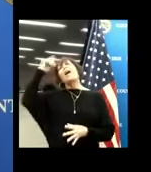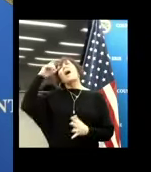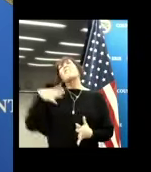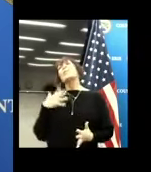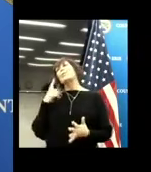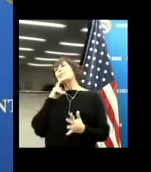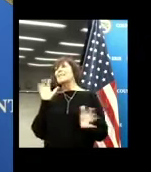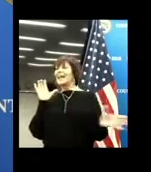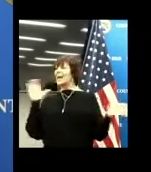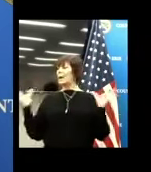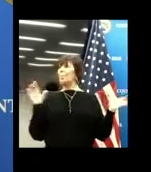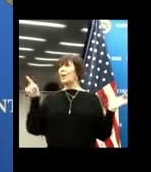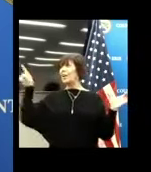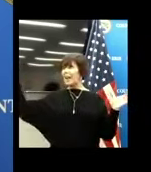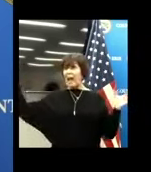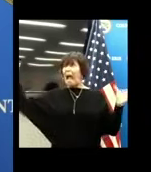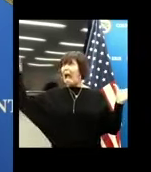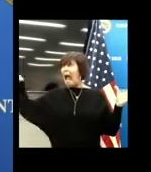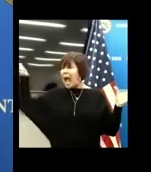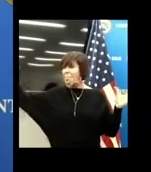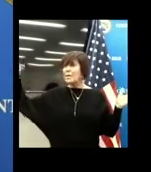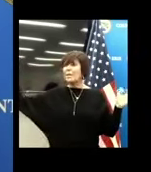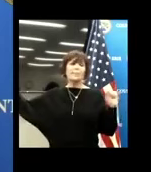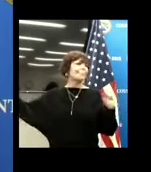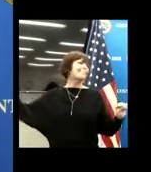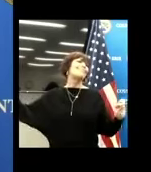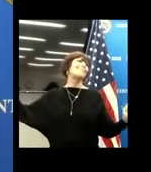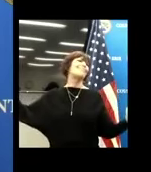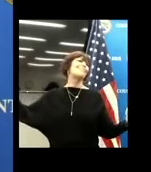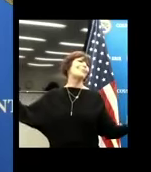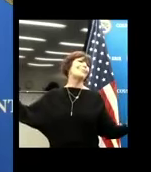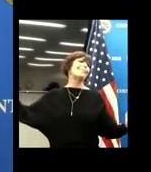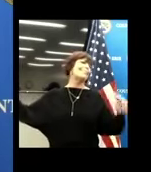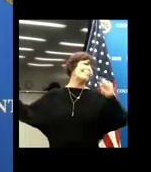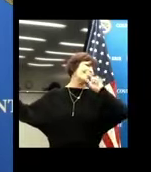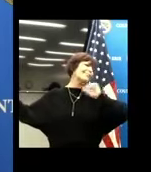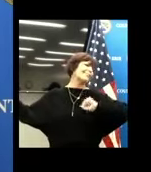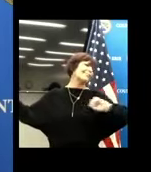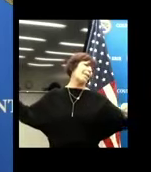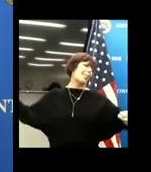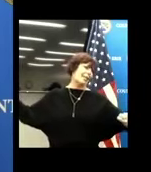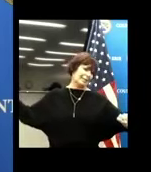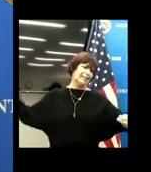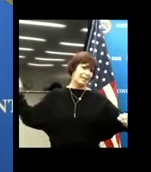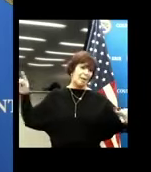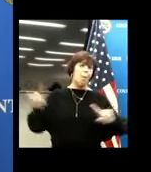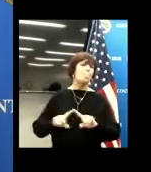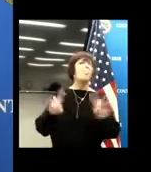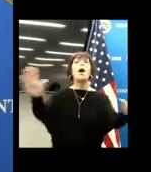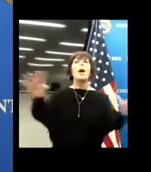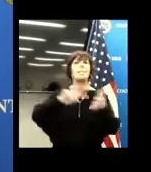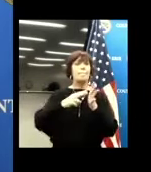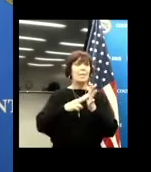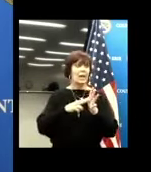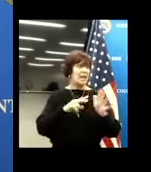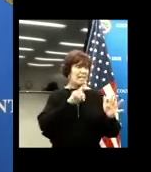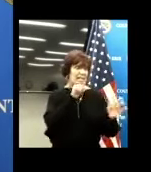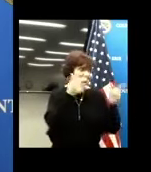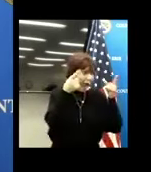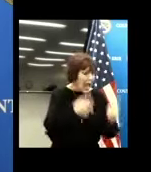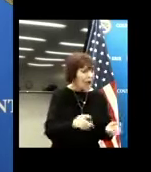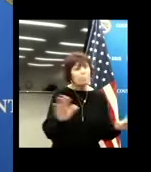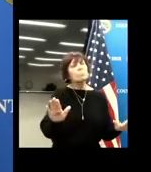about a comparison of what New York City and downstate was dealing with. And we did not deal with that. But that doesn't and